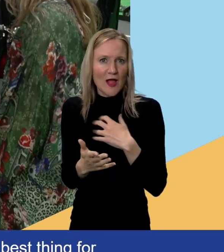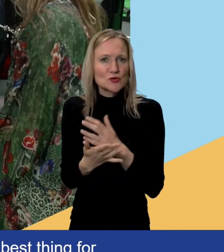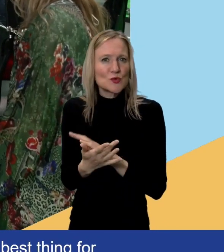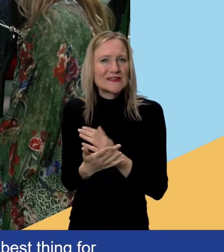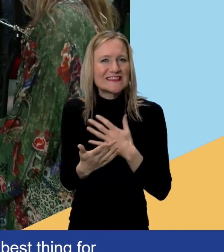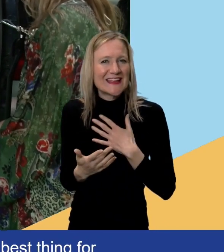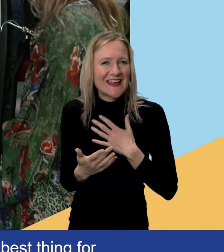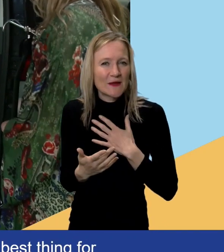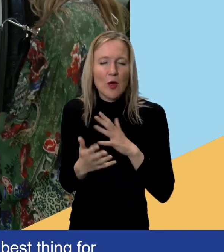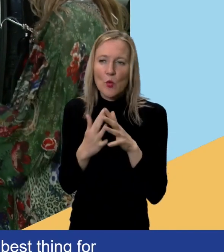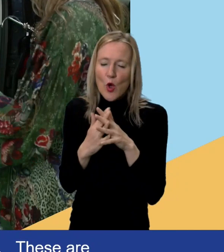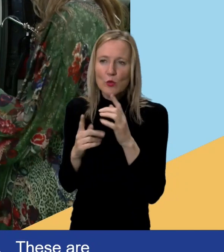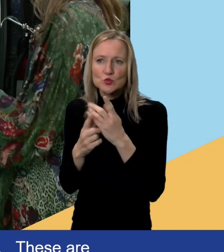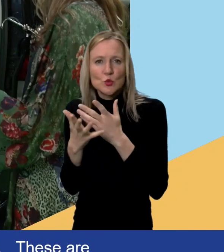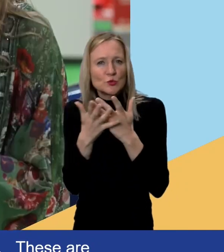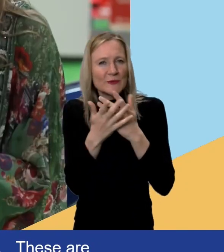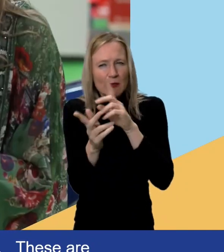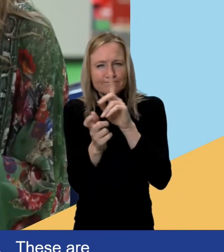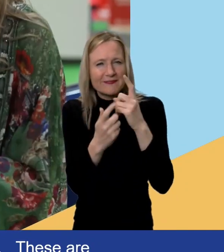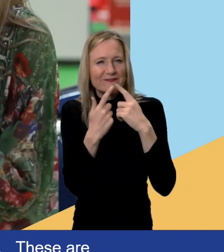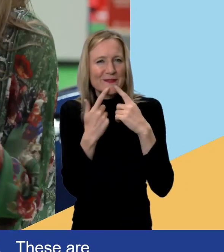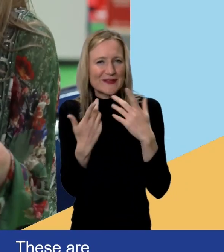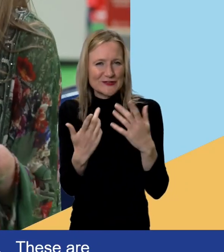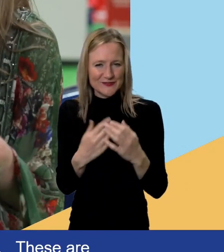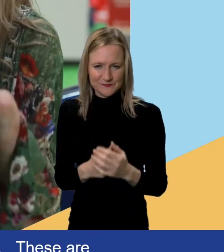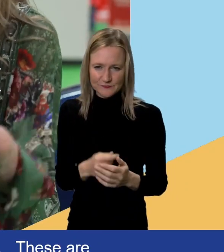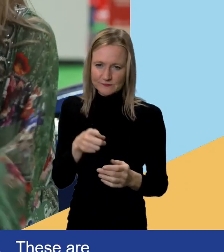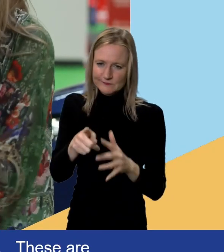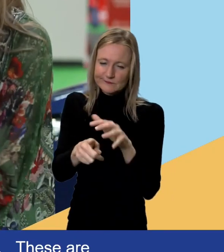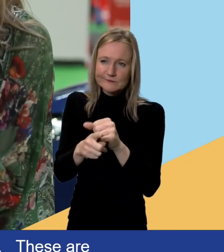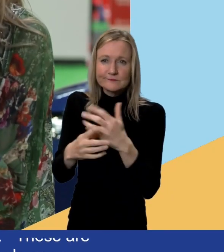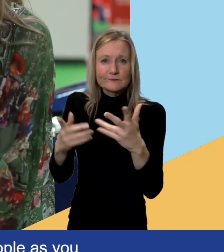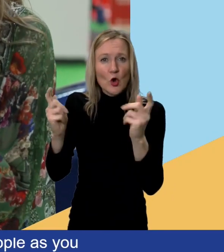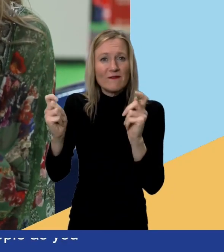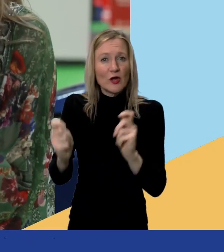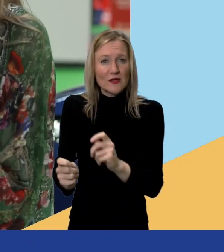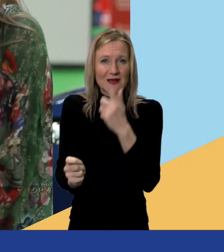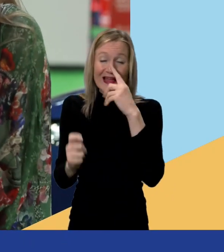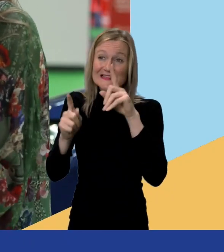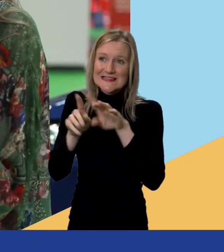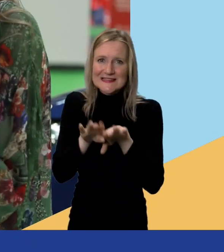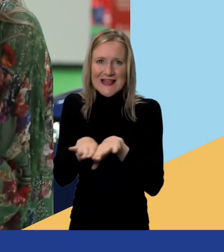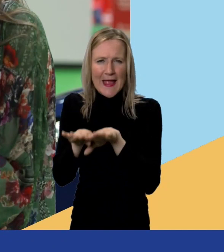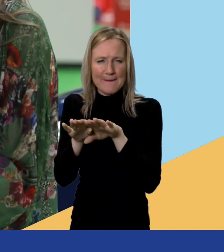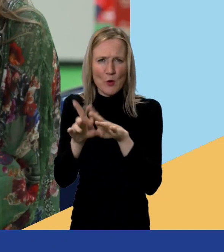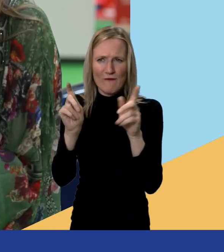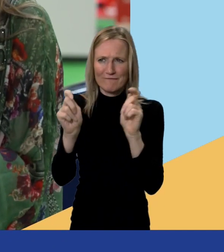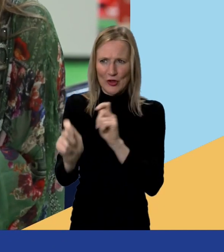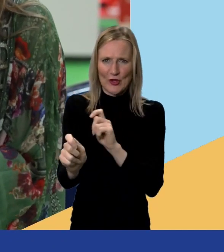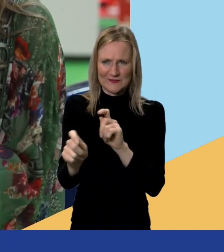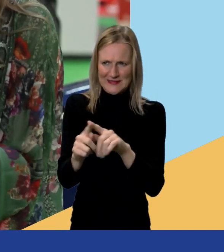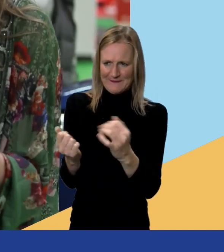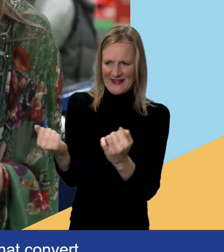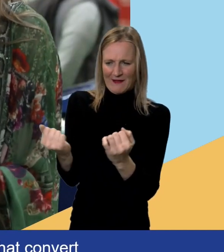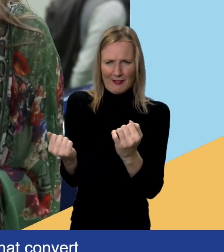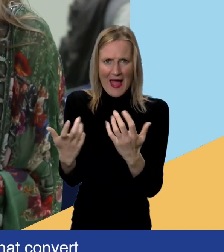just talking to as many people as you can. And I noticed that there's a number of converters that can kind of convert the same vehicle. How do people know,